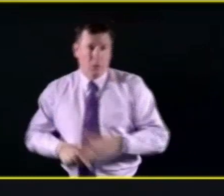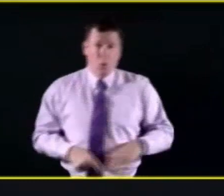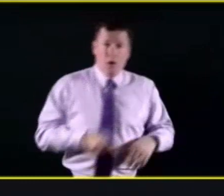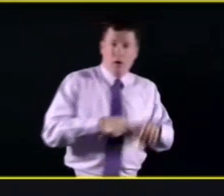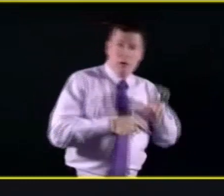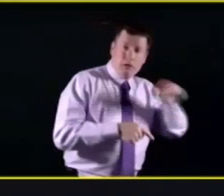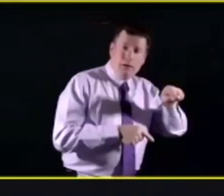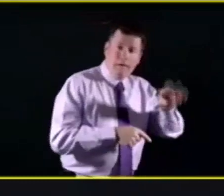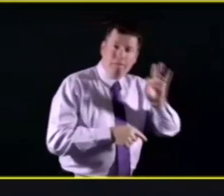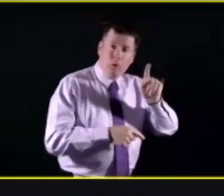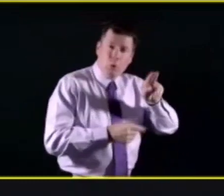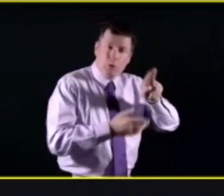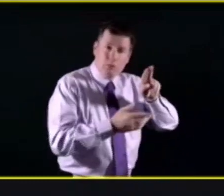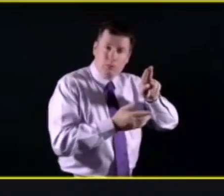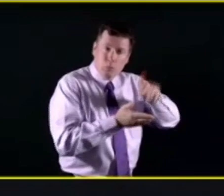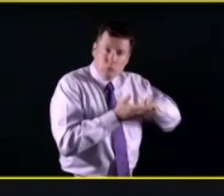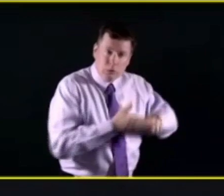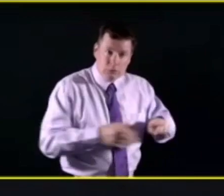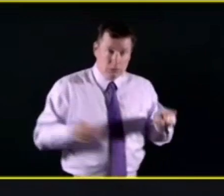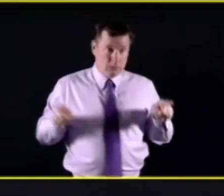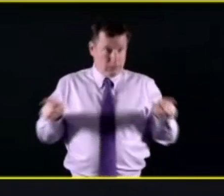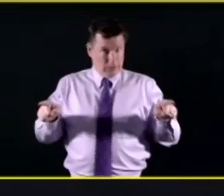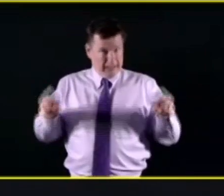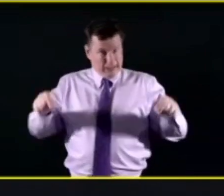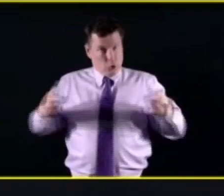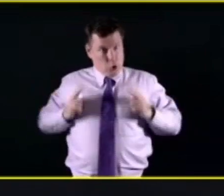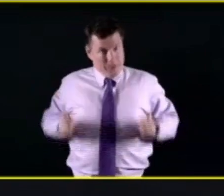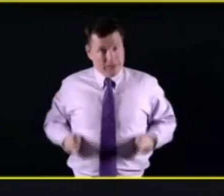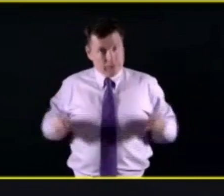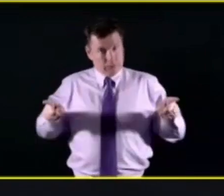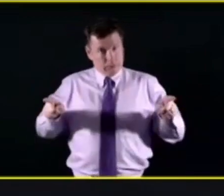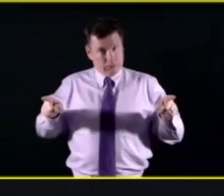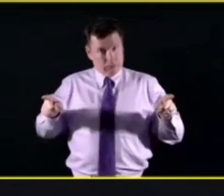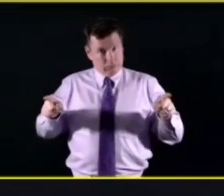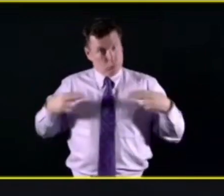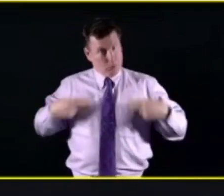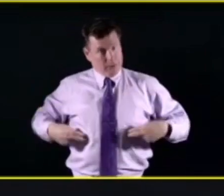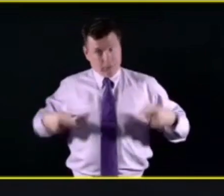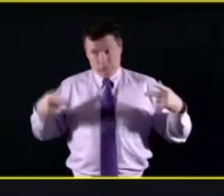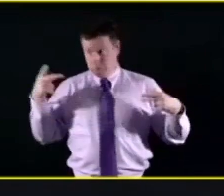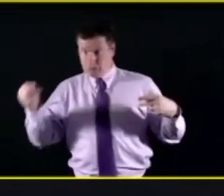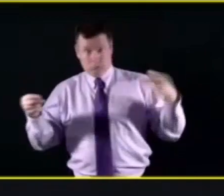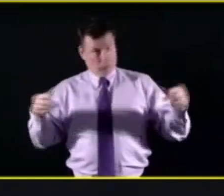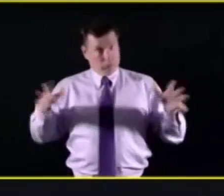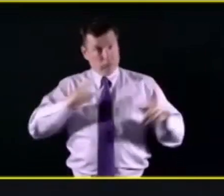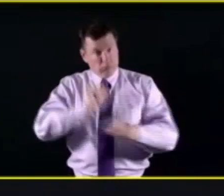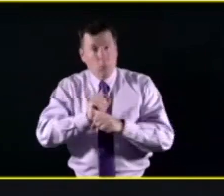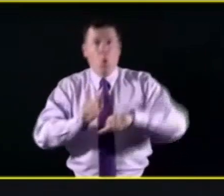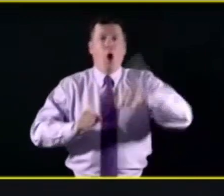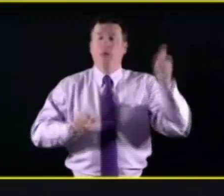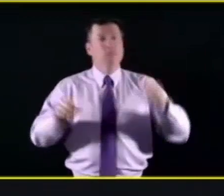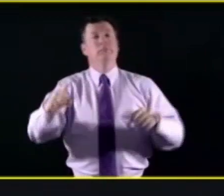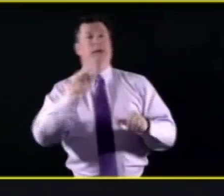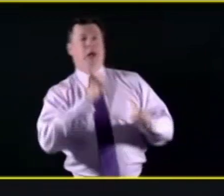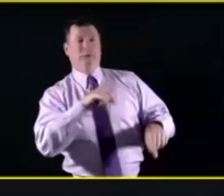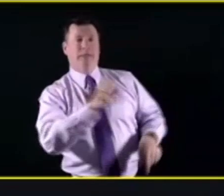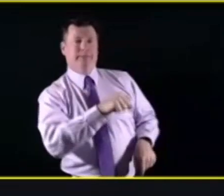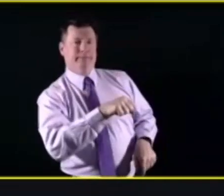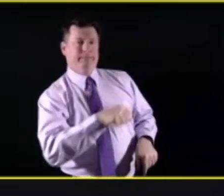in human subjects. And the experience with that has been positive? Experience with that has been quite positive. Many of